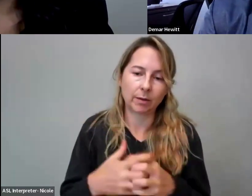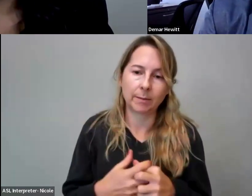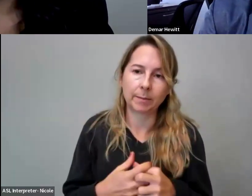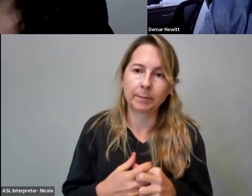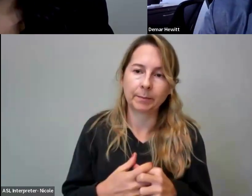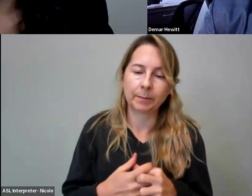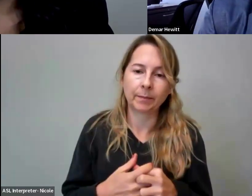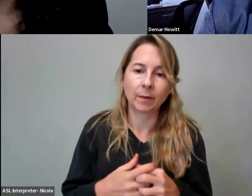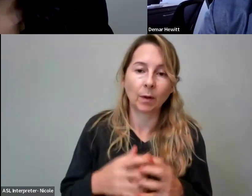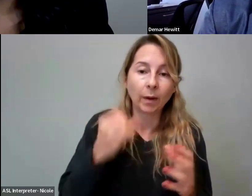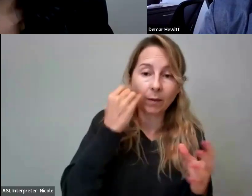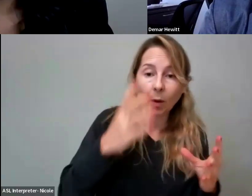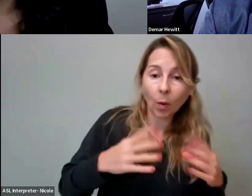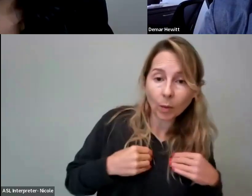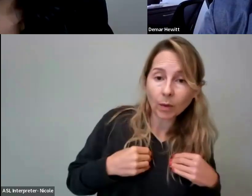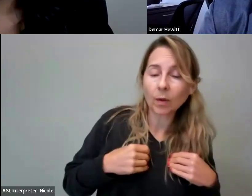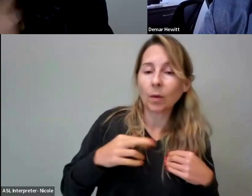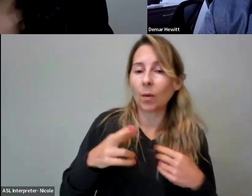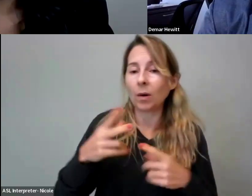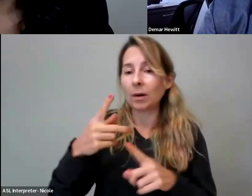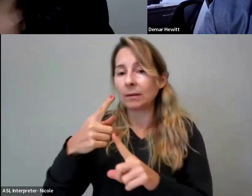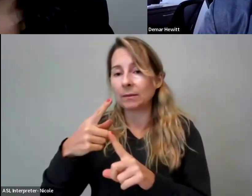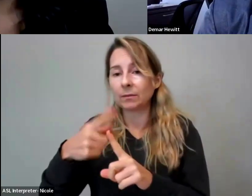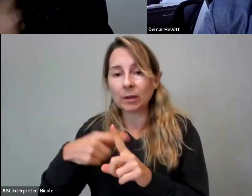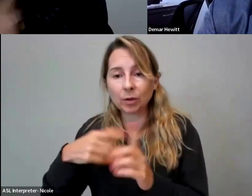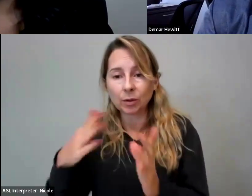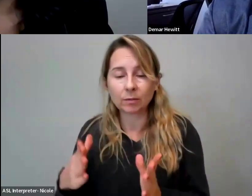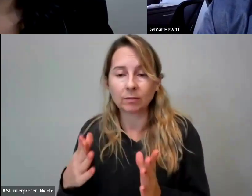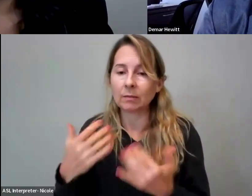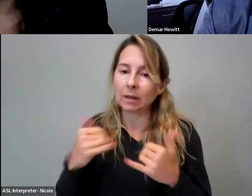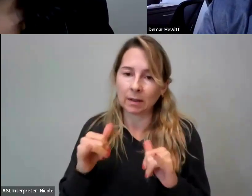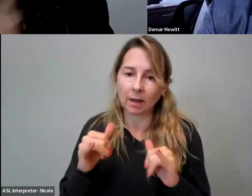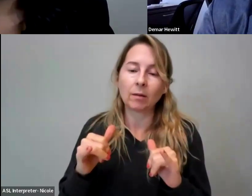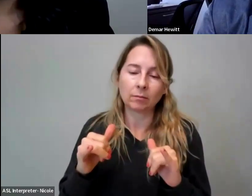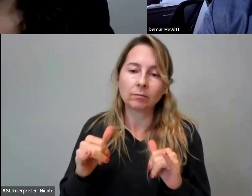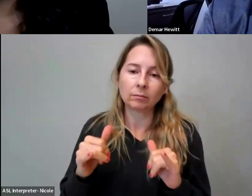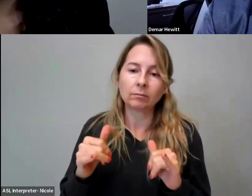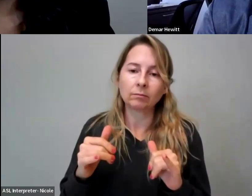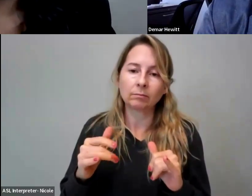tenant occupied, they both enjoy the benefits under the code.